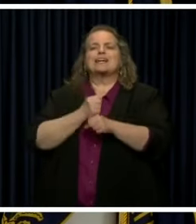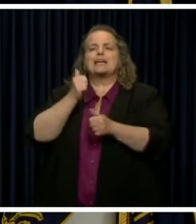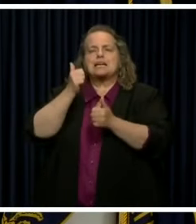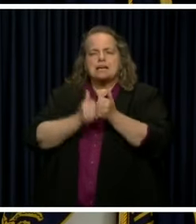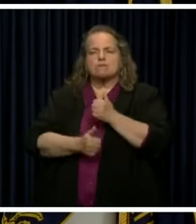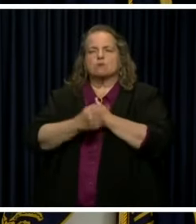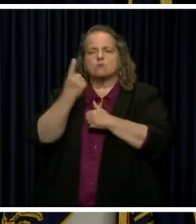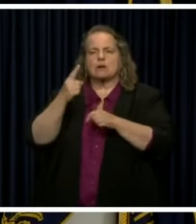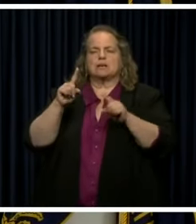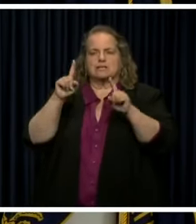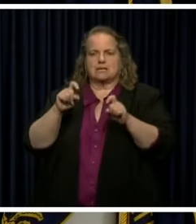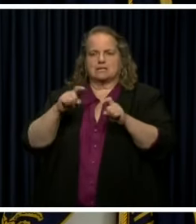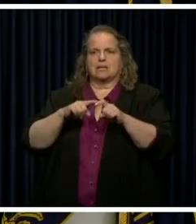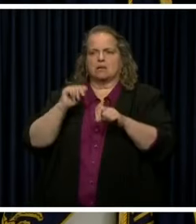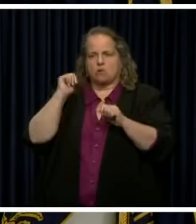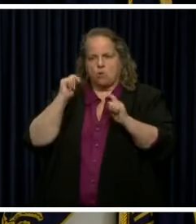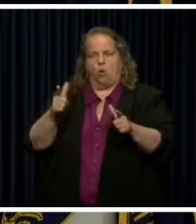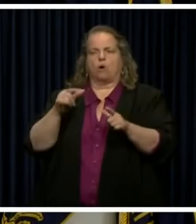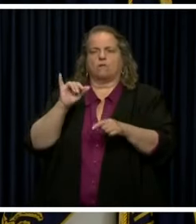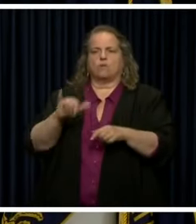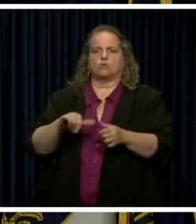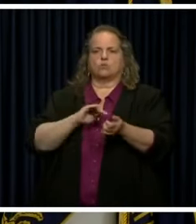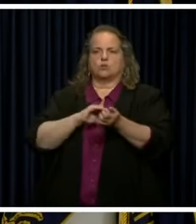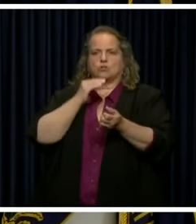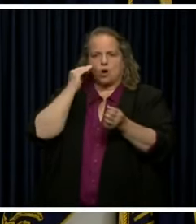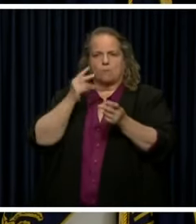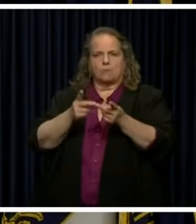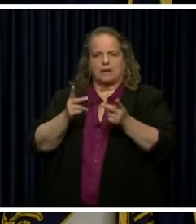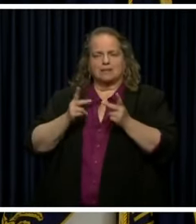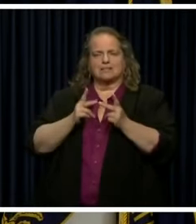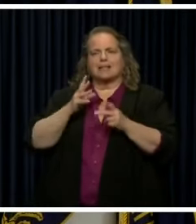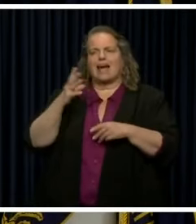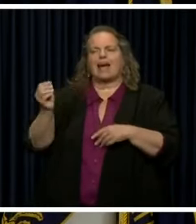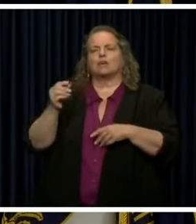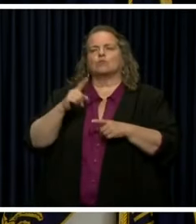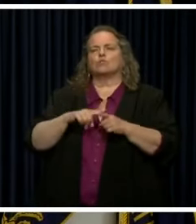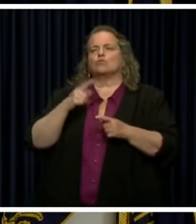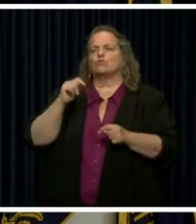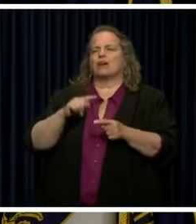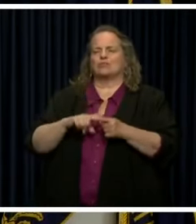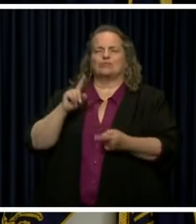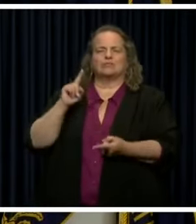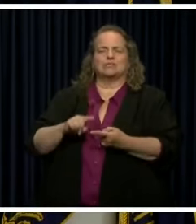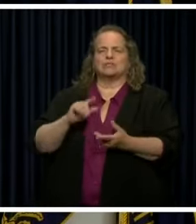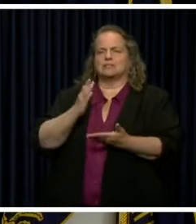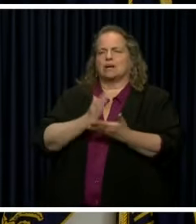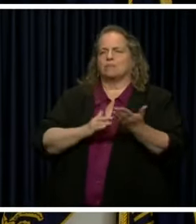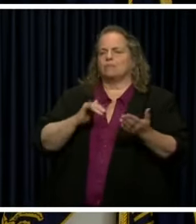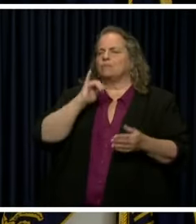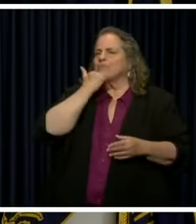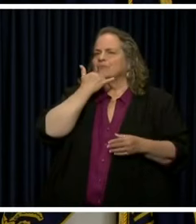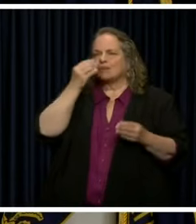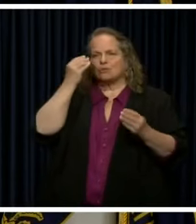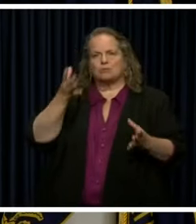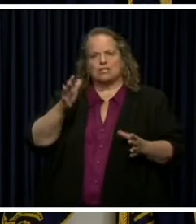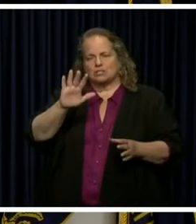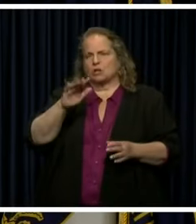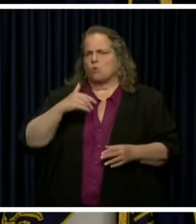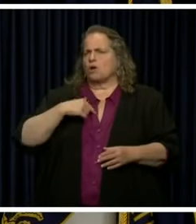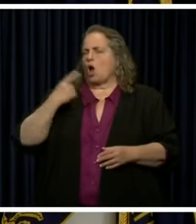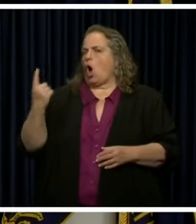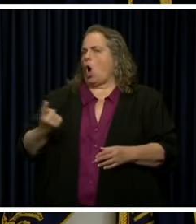tested in these facilities. And to dispel some other misinformation, we've always put a priority on these